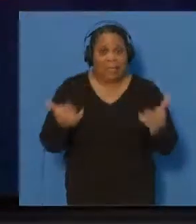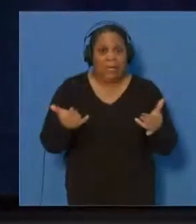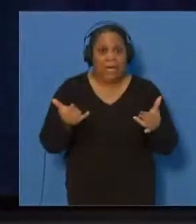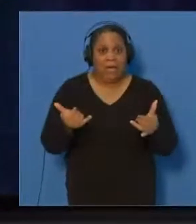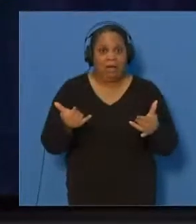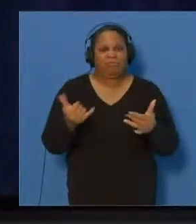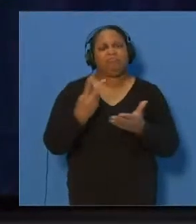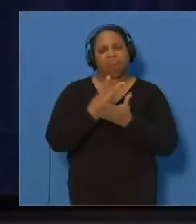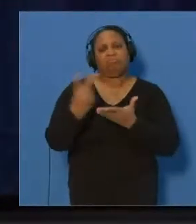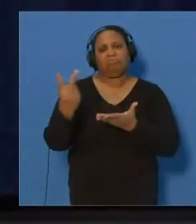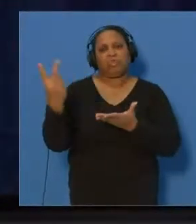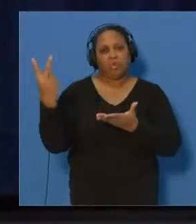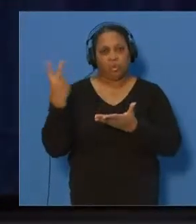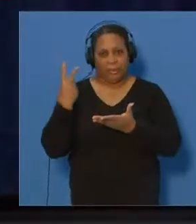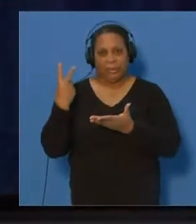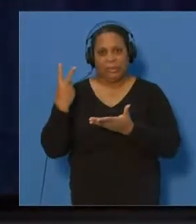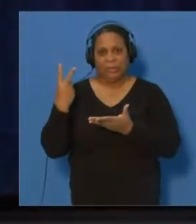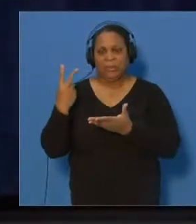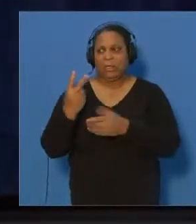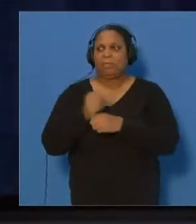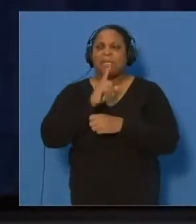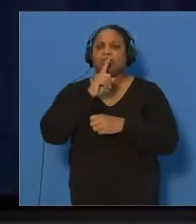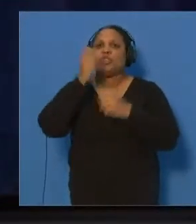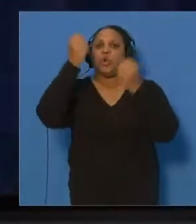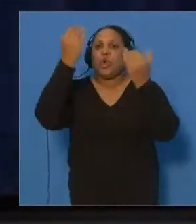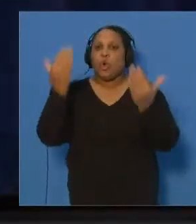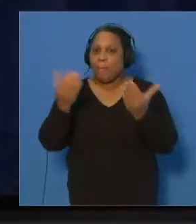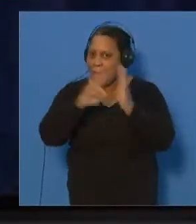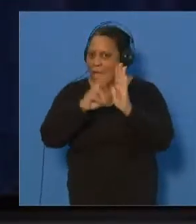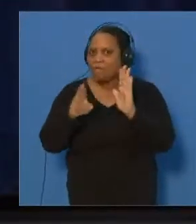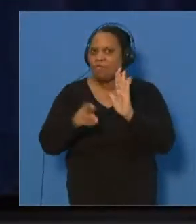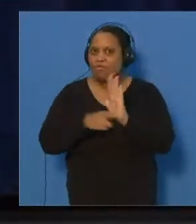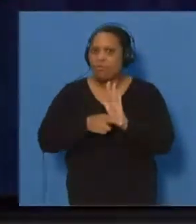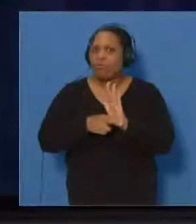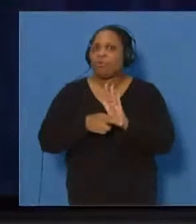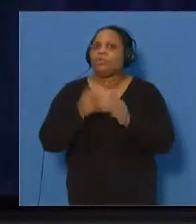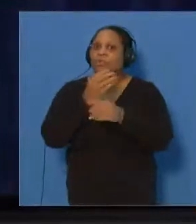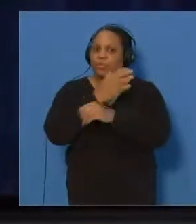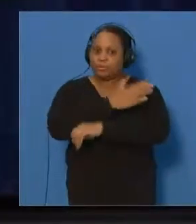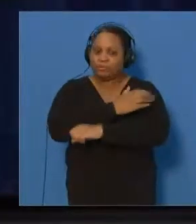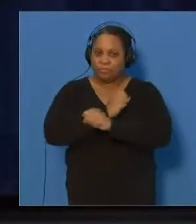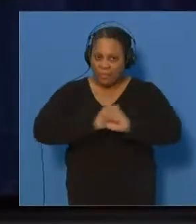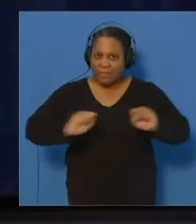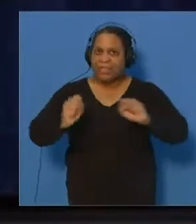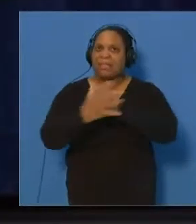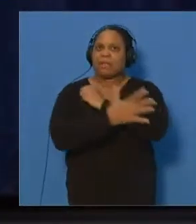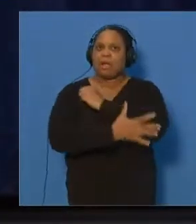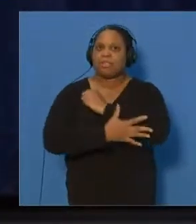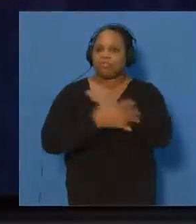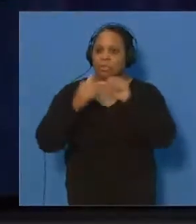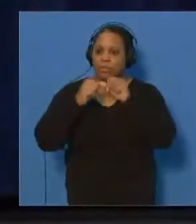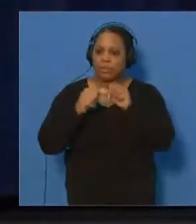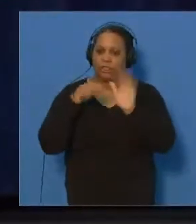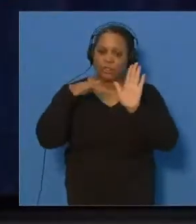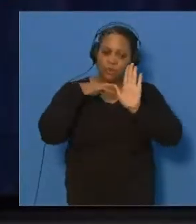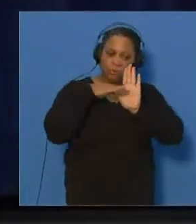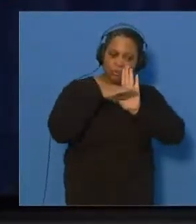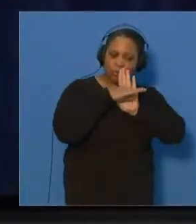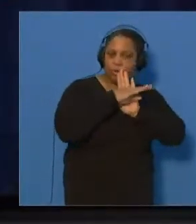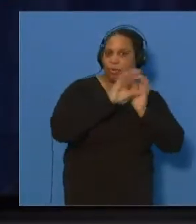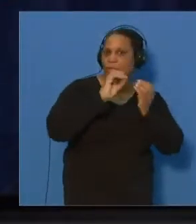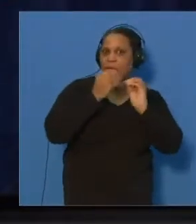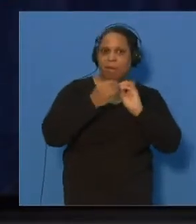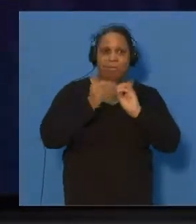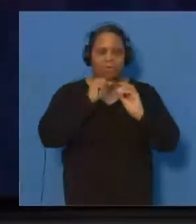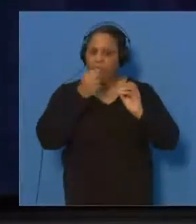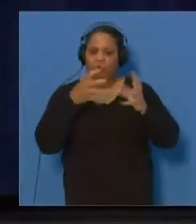for the last 2 weeks. And please make sure you obey the rules so we can keep our country safe, help us to continue to flatten this curve, and let us come